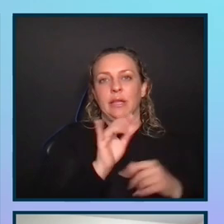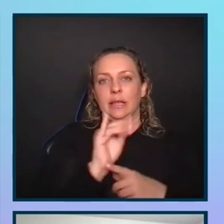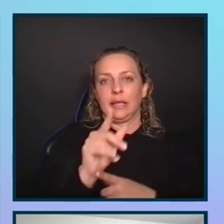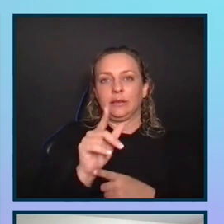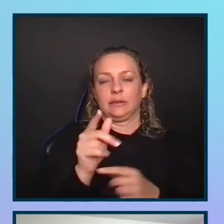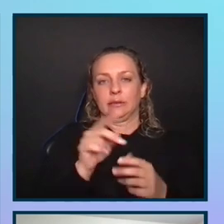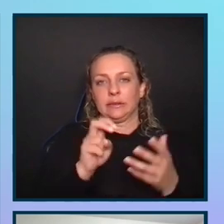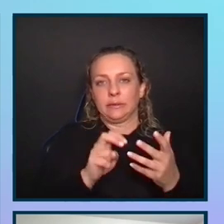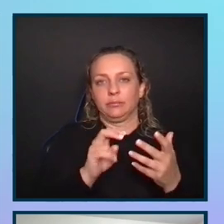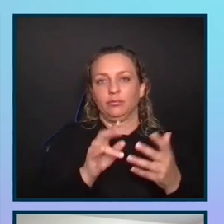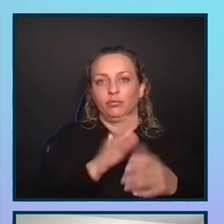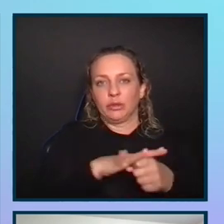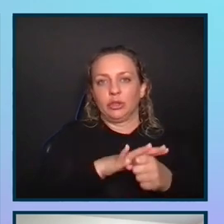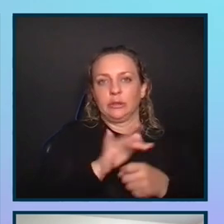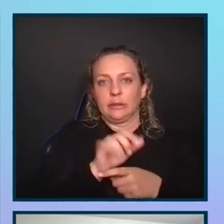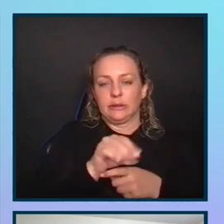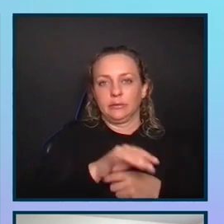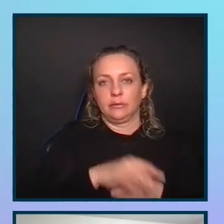landmark.